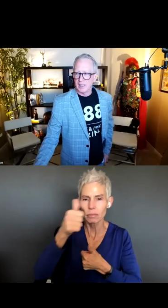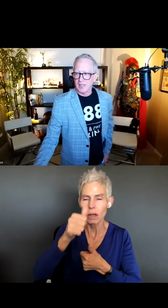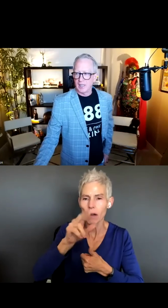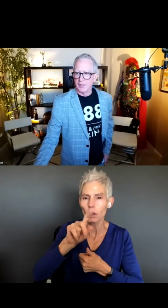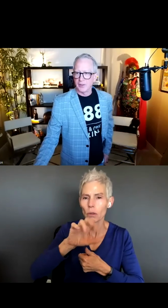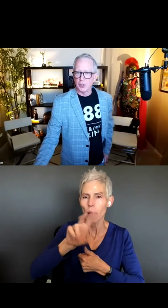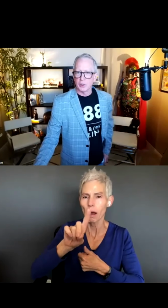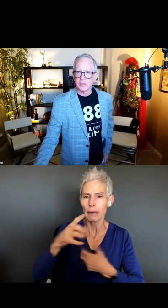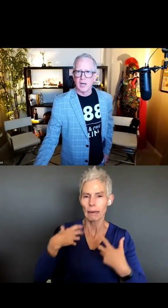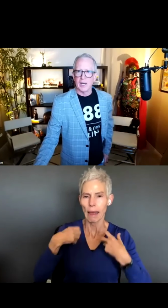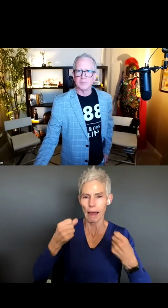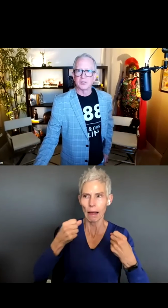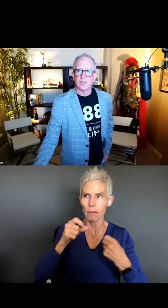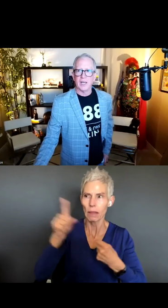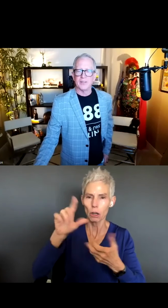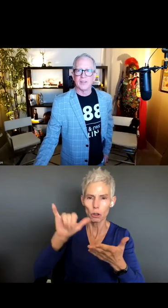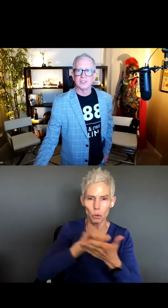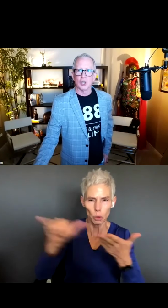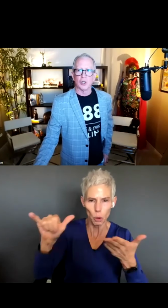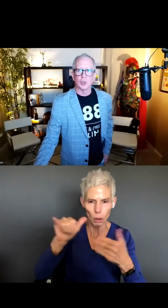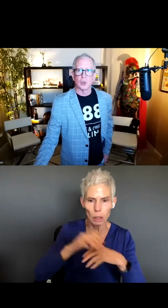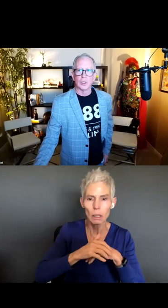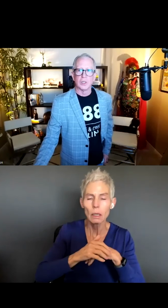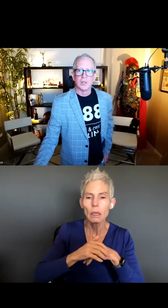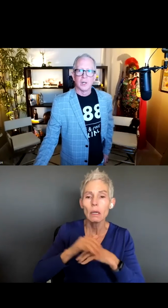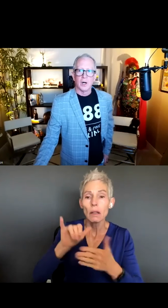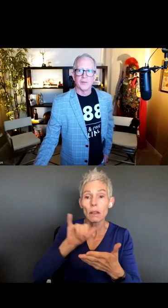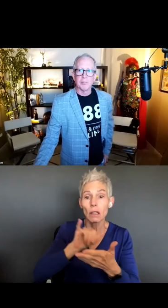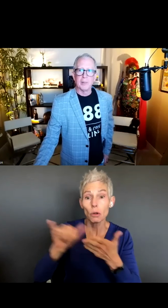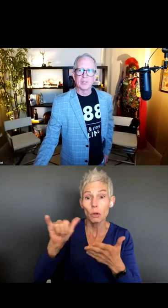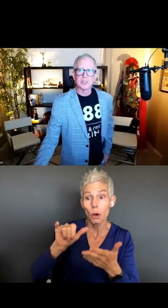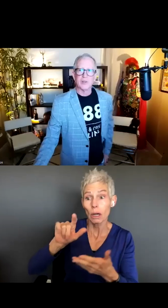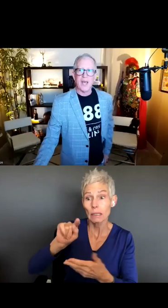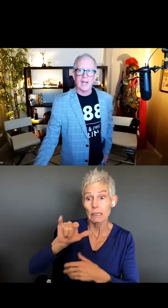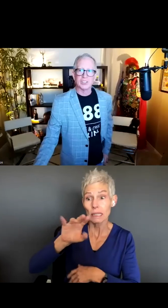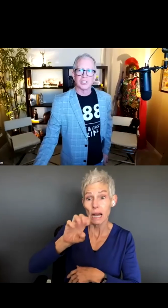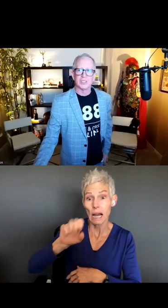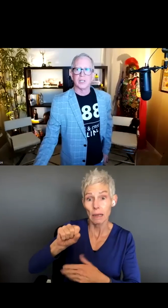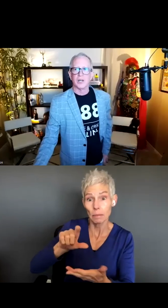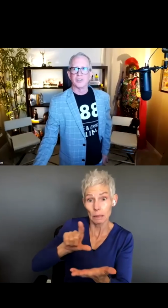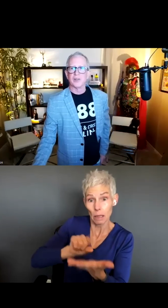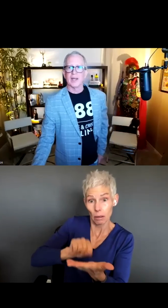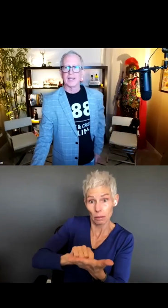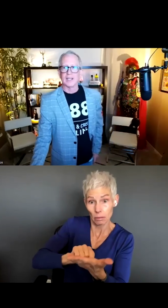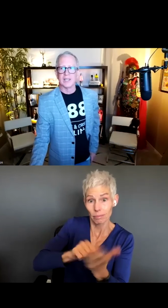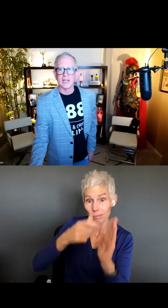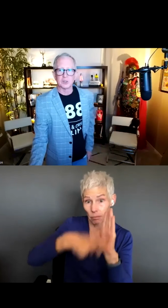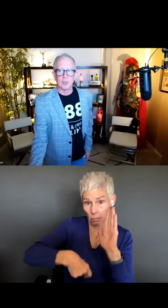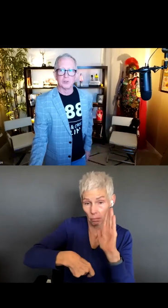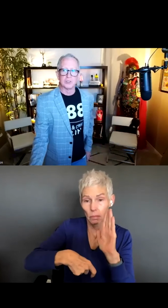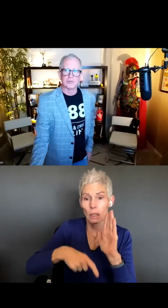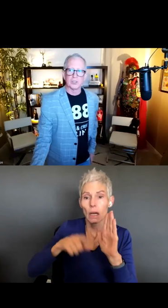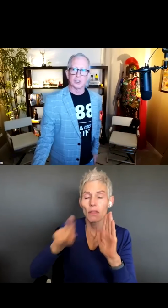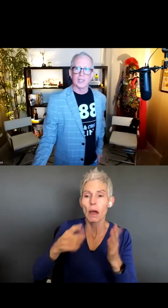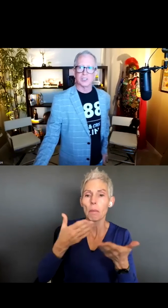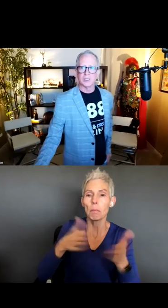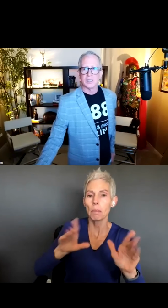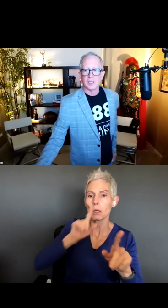City. The New York Times had this article on the public's reaction to that killing,